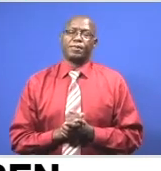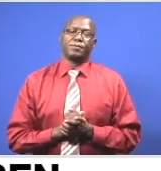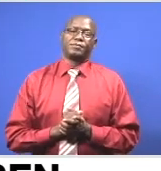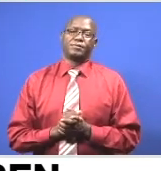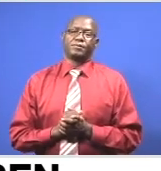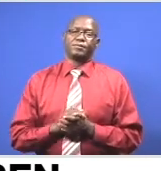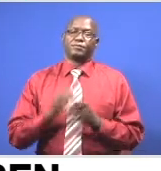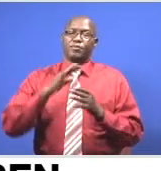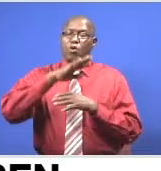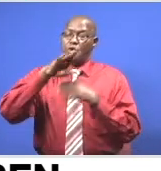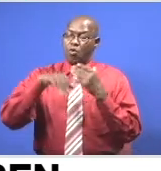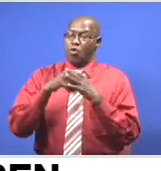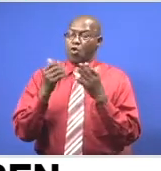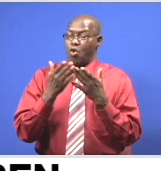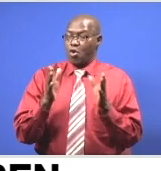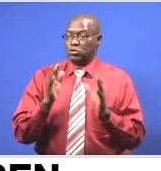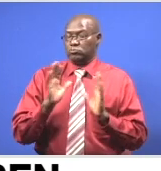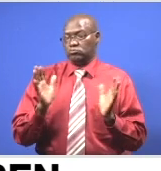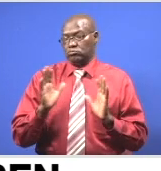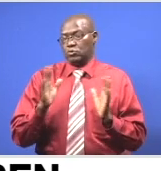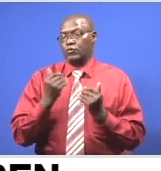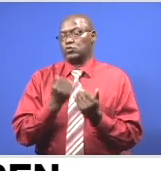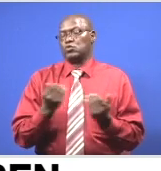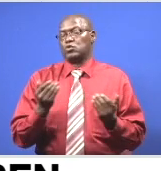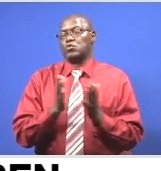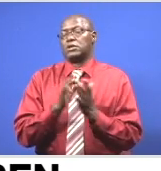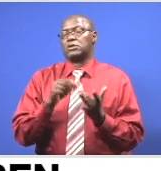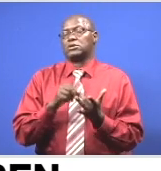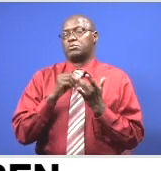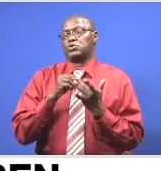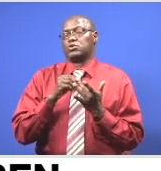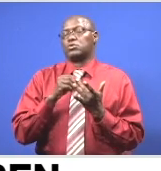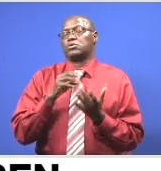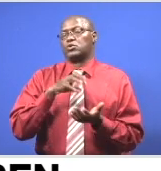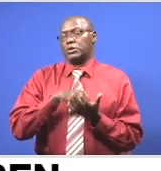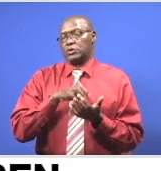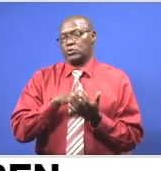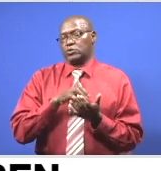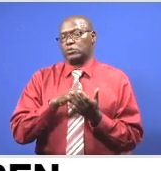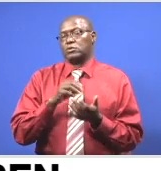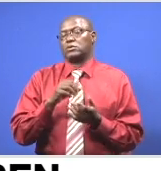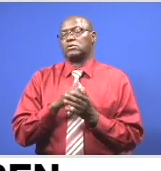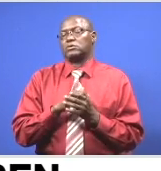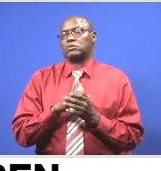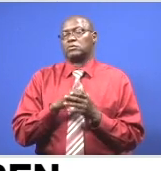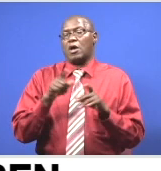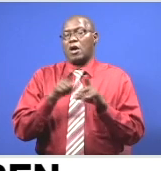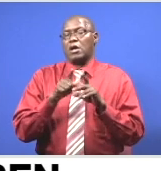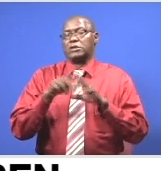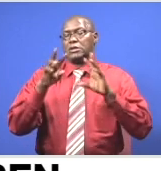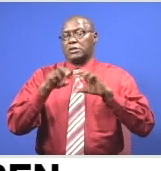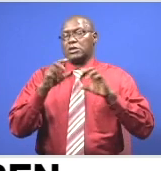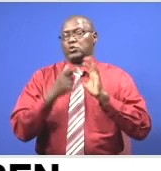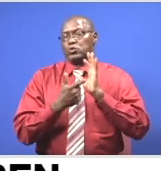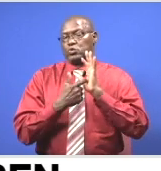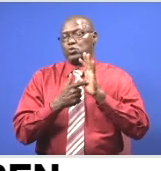All is not lost for children with special conditions like Down syndrome and CP, as research shows that with